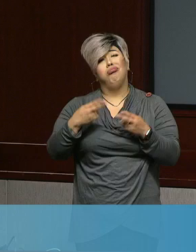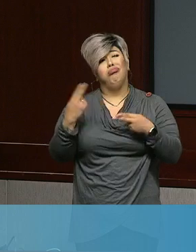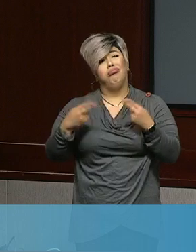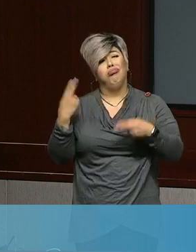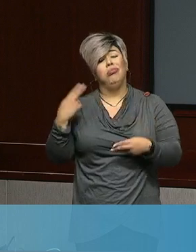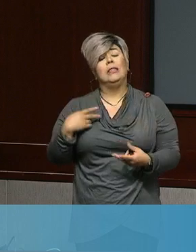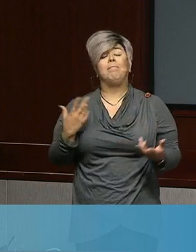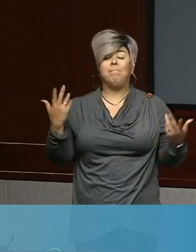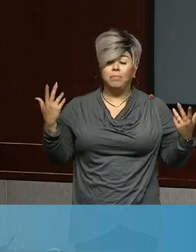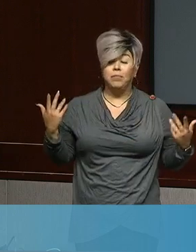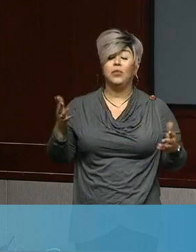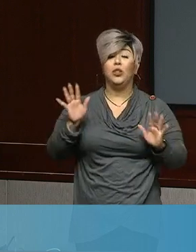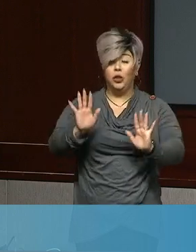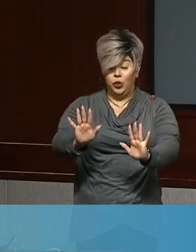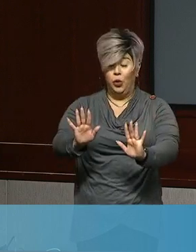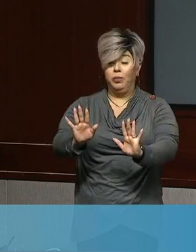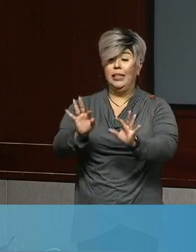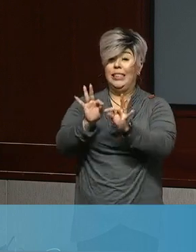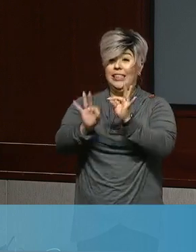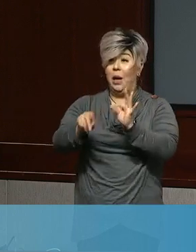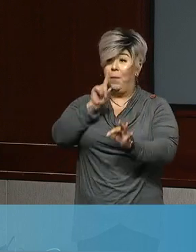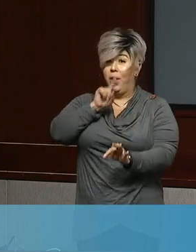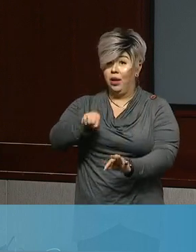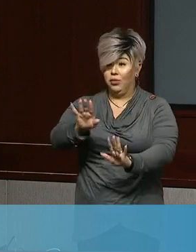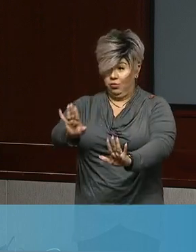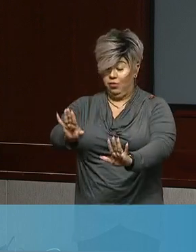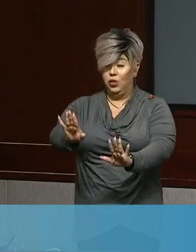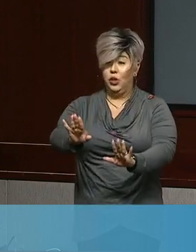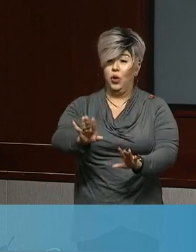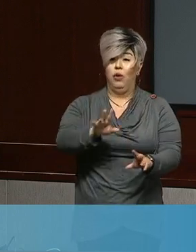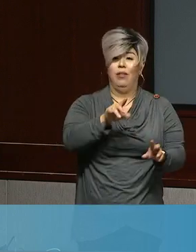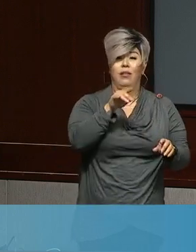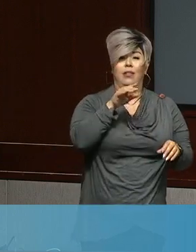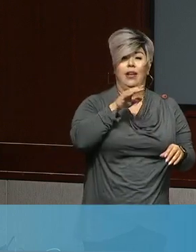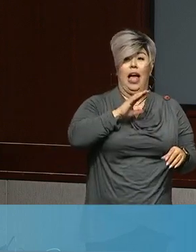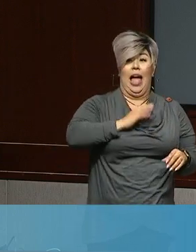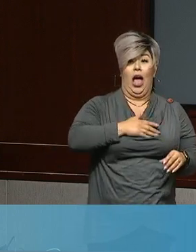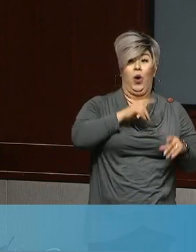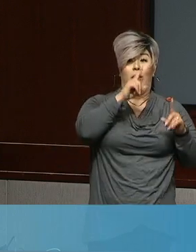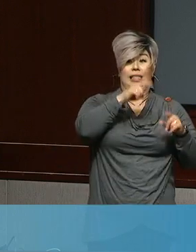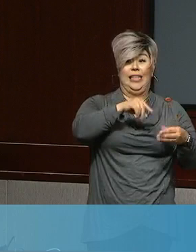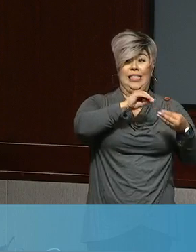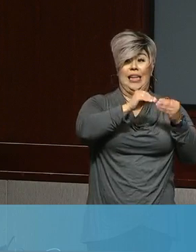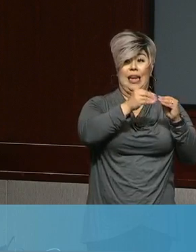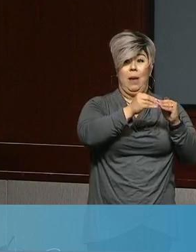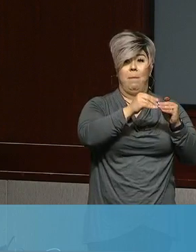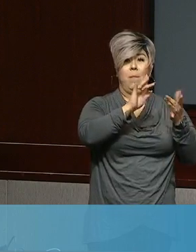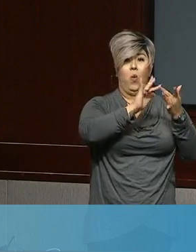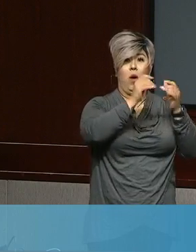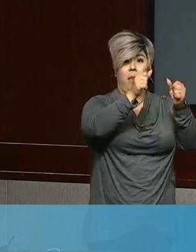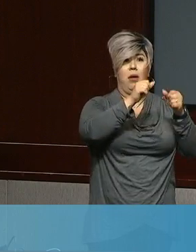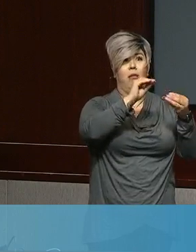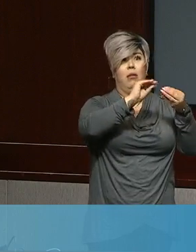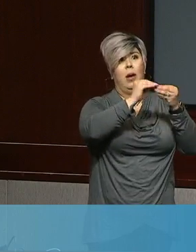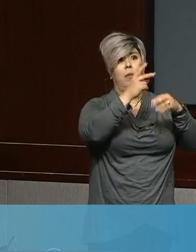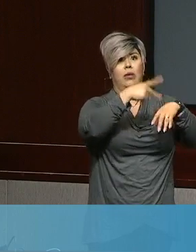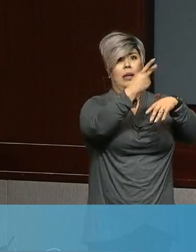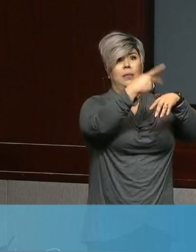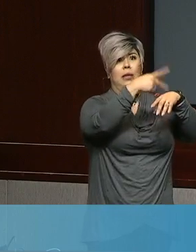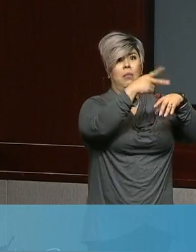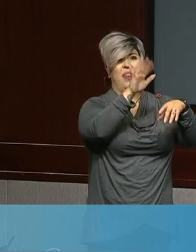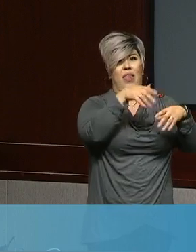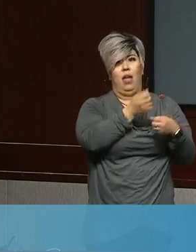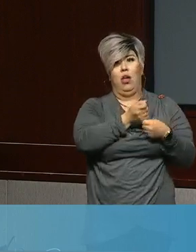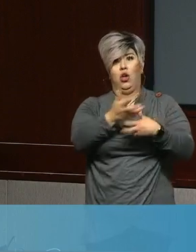So the answer to your question, the simple answer to your question is no. The duplication, or if that is happening, is not contributing